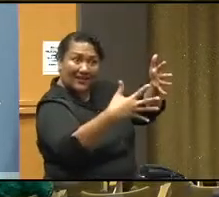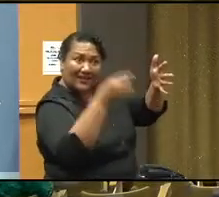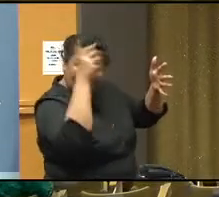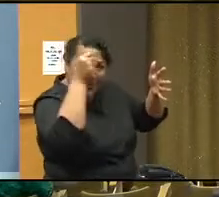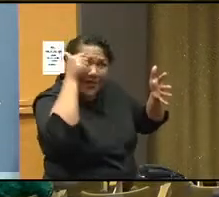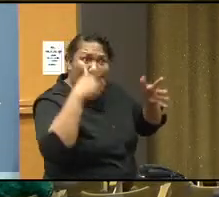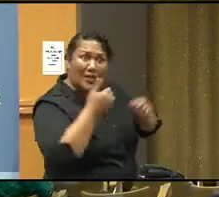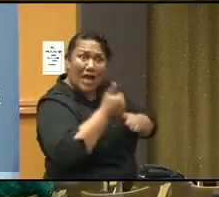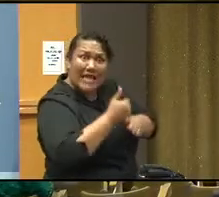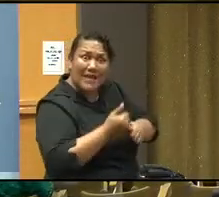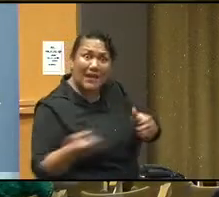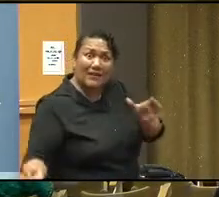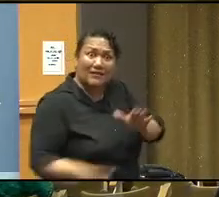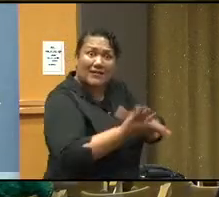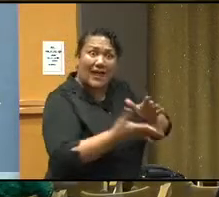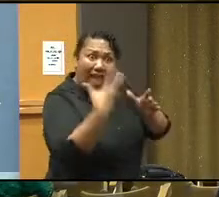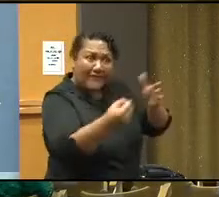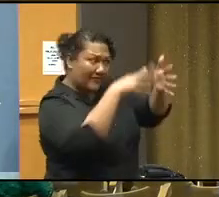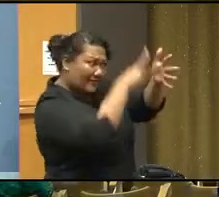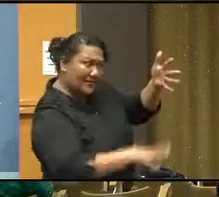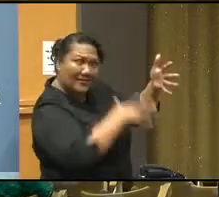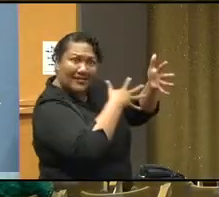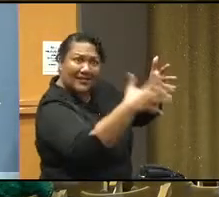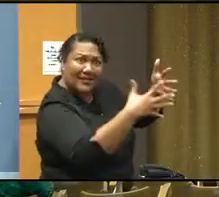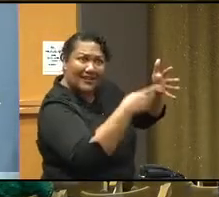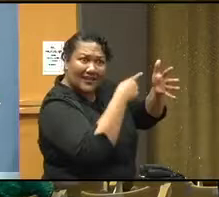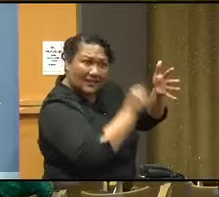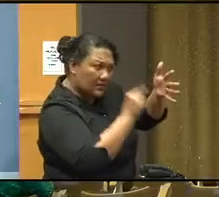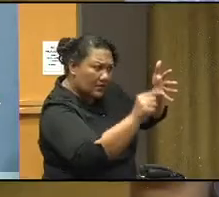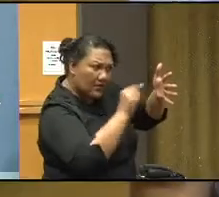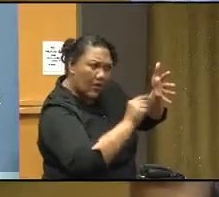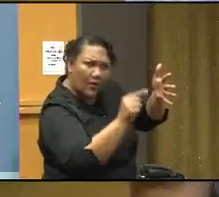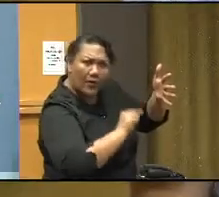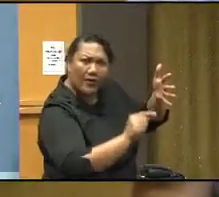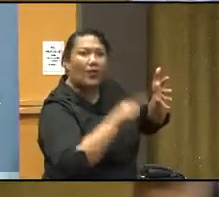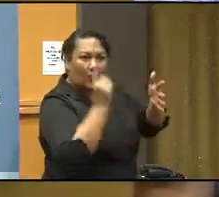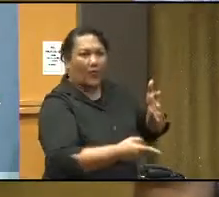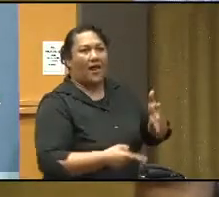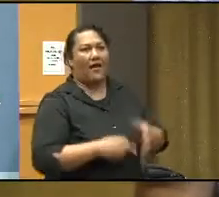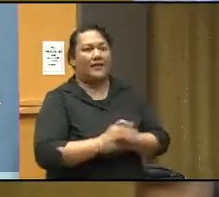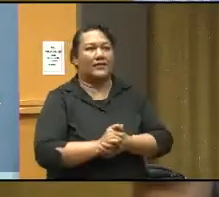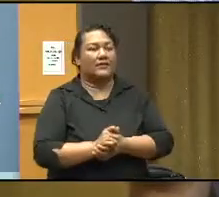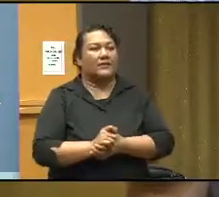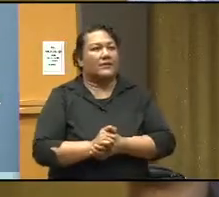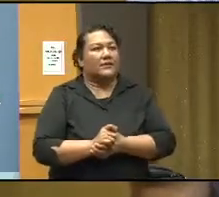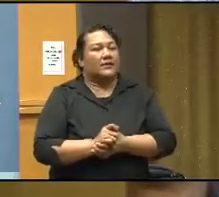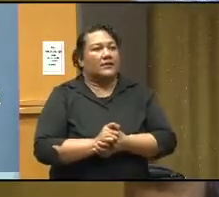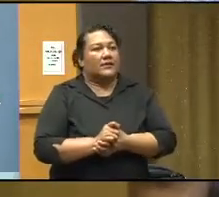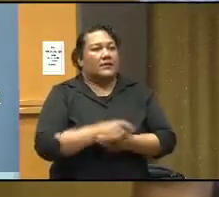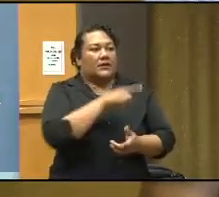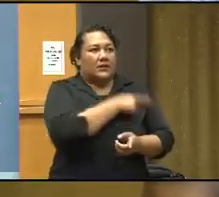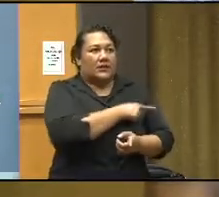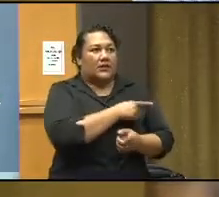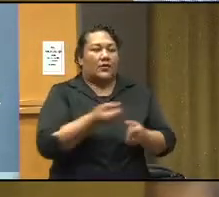outcomes of the university on this one. For my tutorial participation and seminar feedback, I actually decide that I